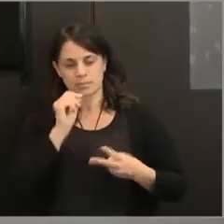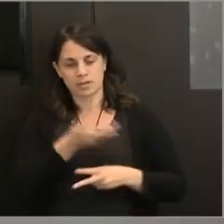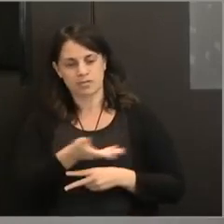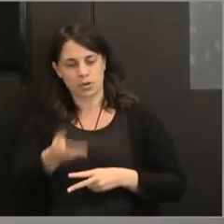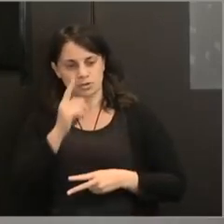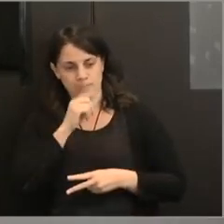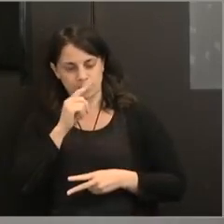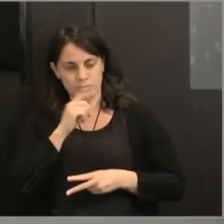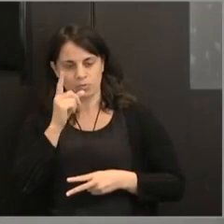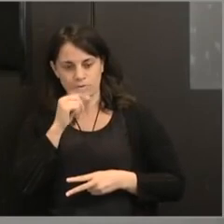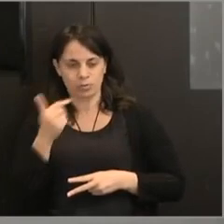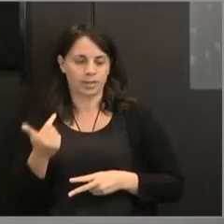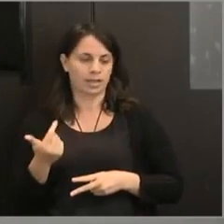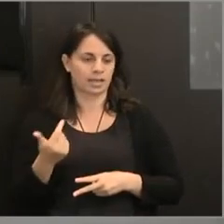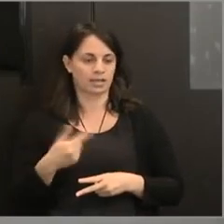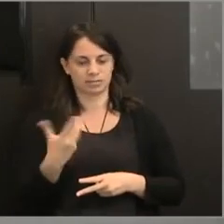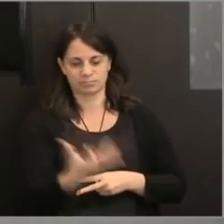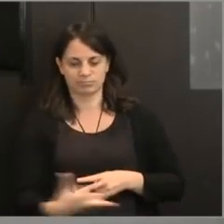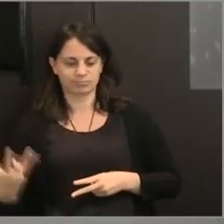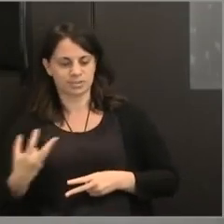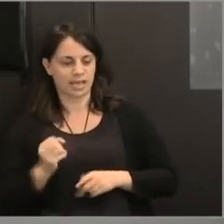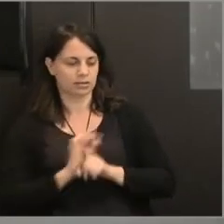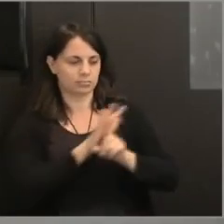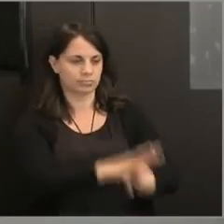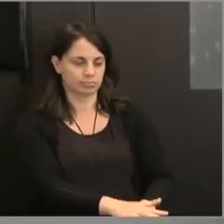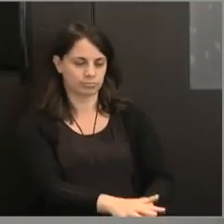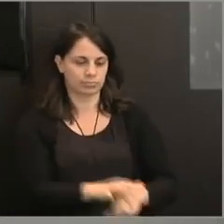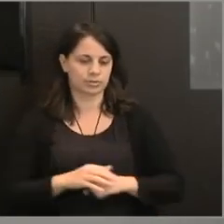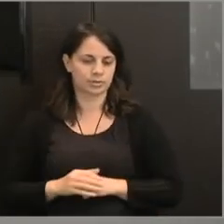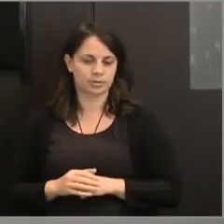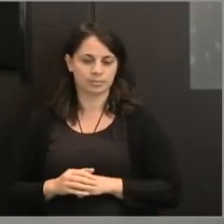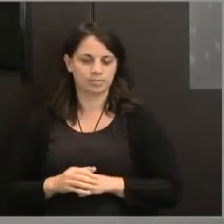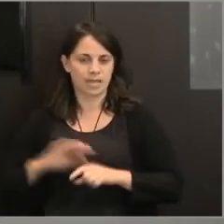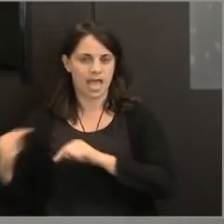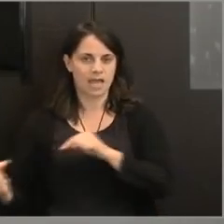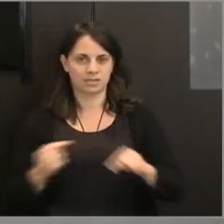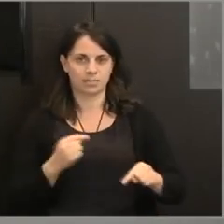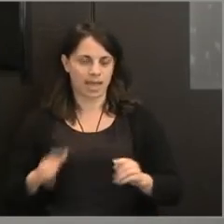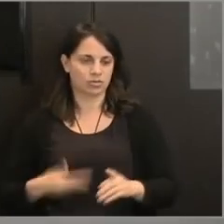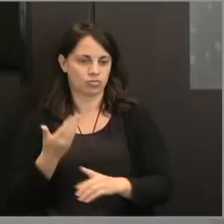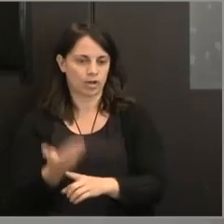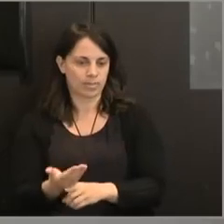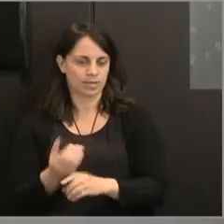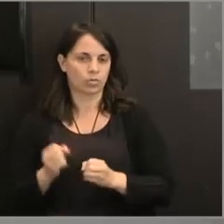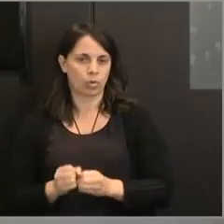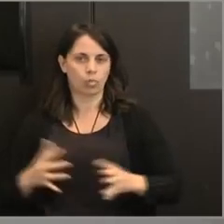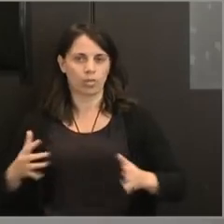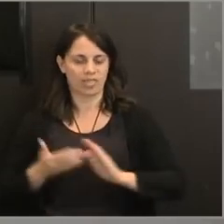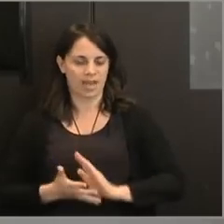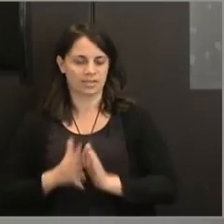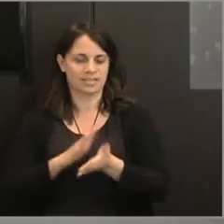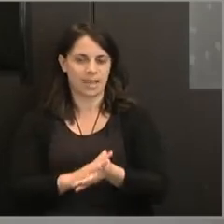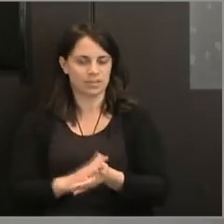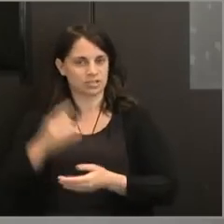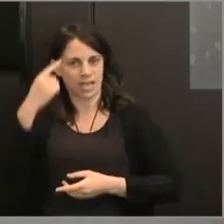be dispossessed in terms of the debate remit without damage to our conscience and in